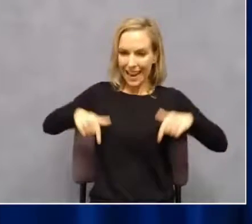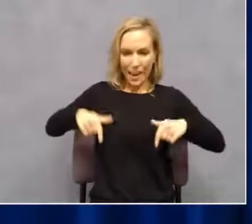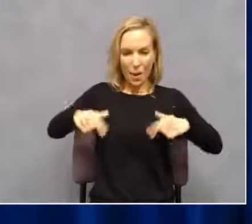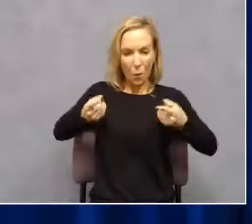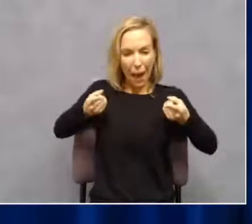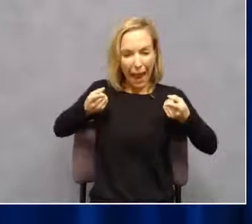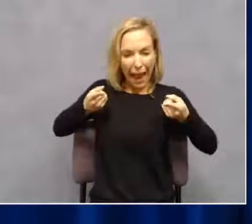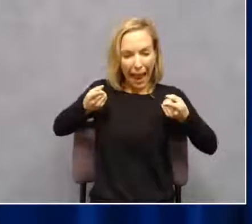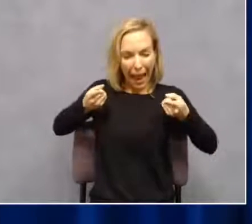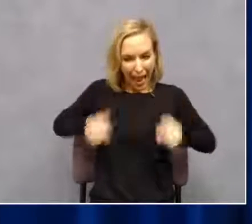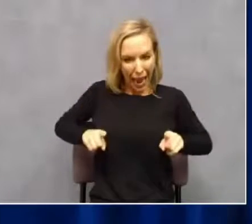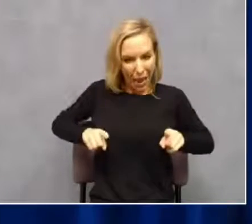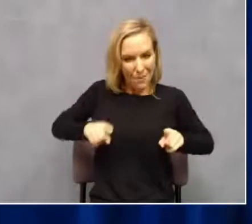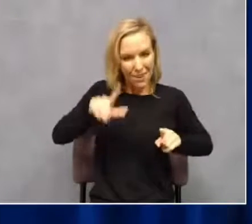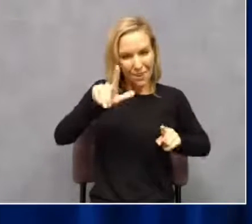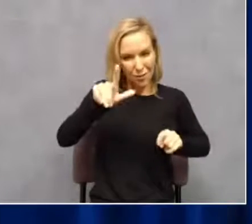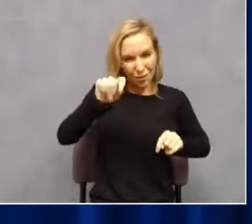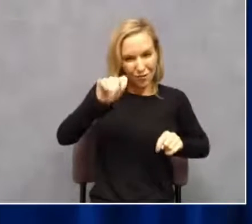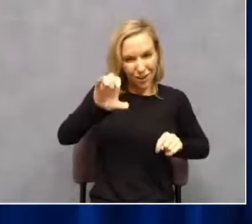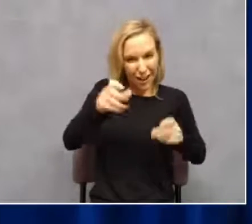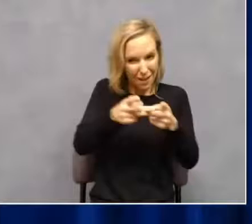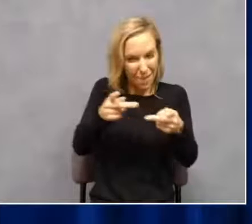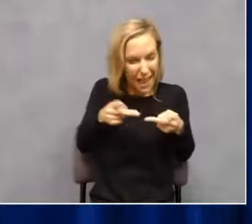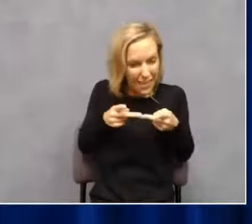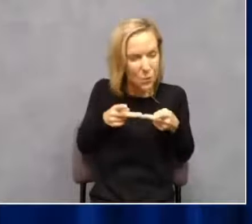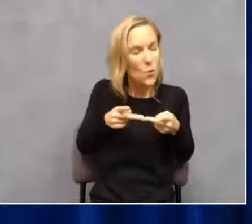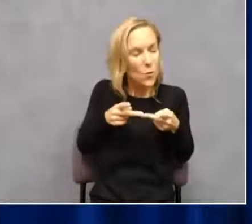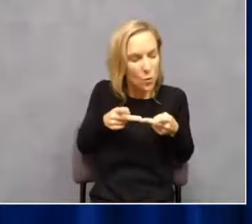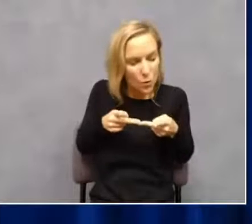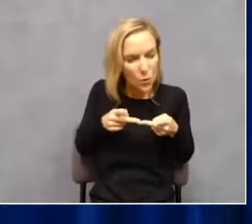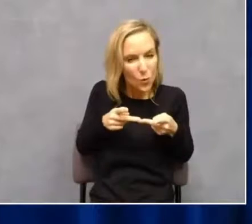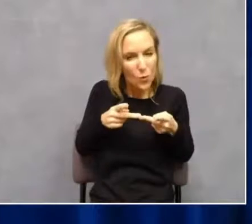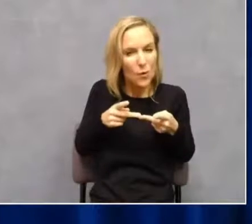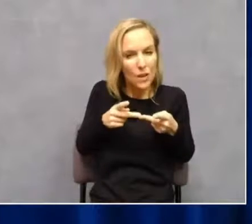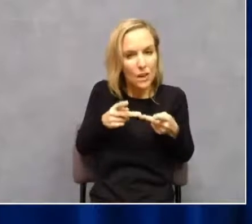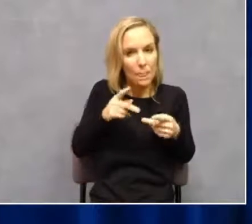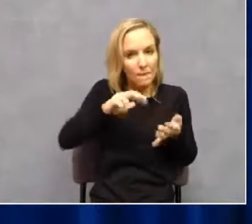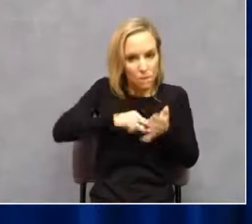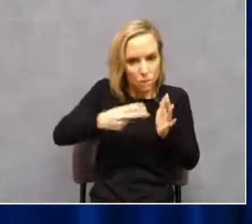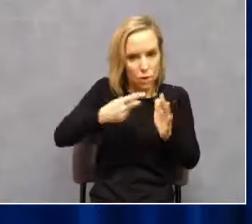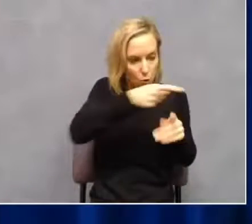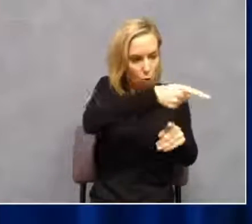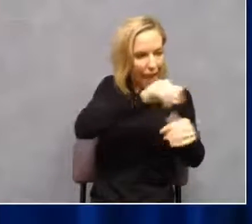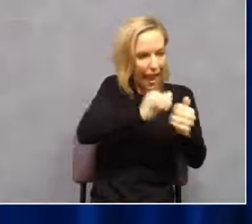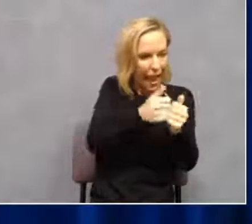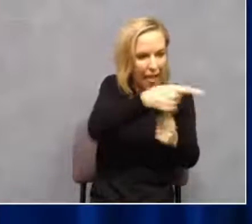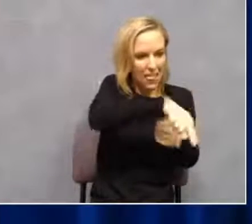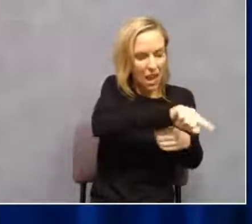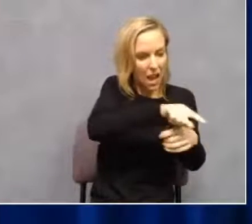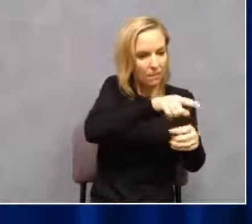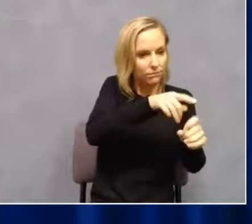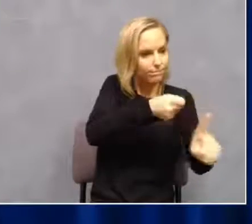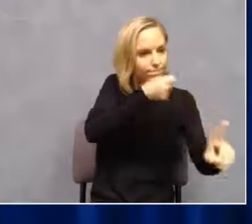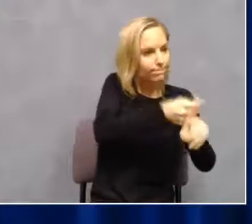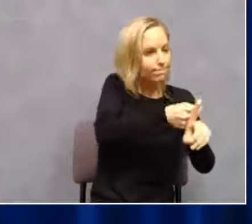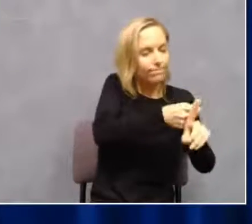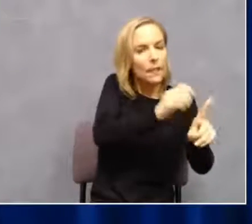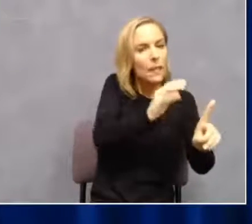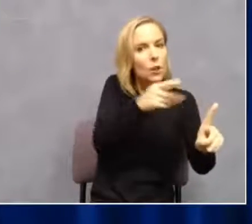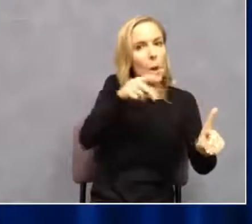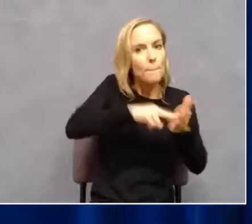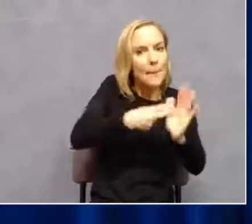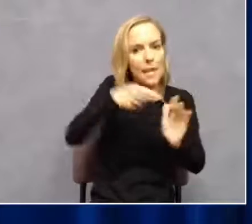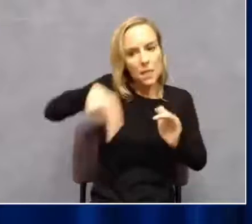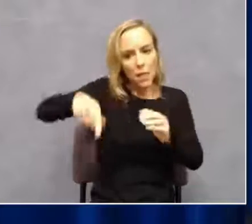in our long-term care facilities has to do with our community spread. If you are in a red county,